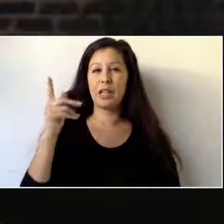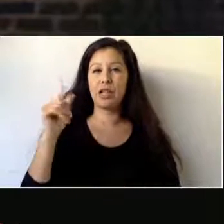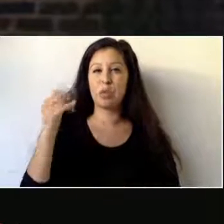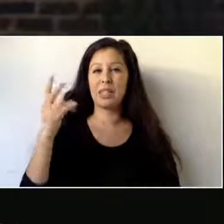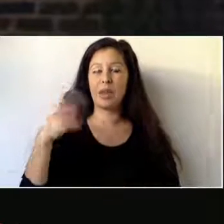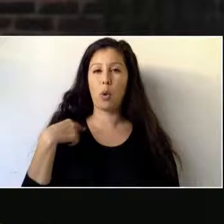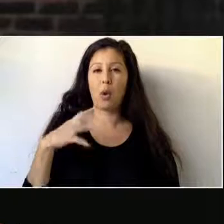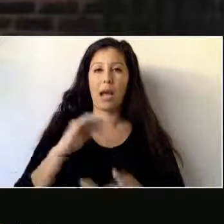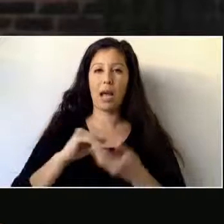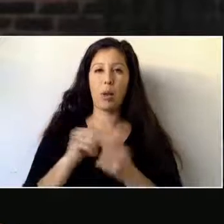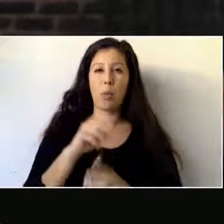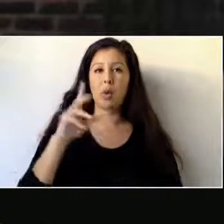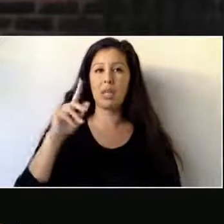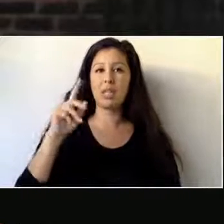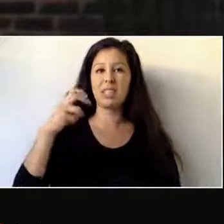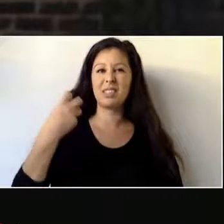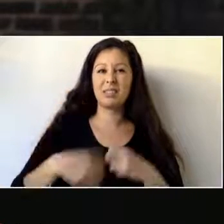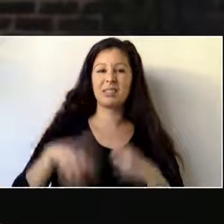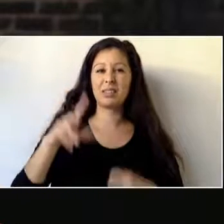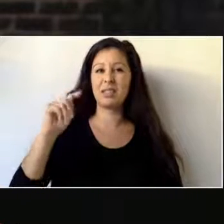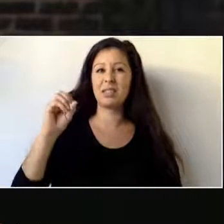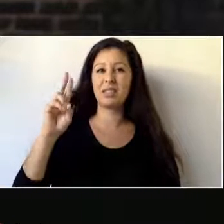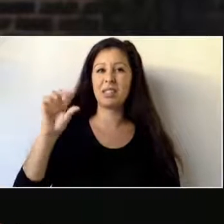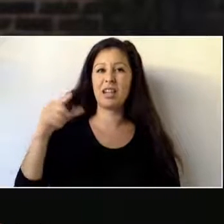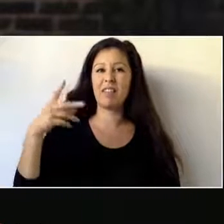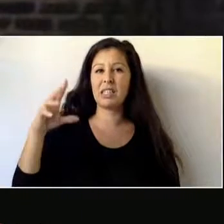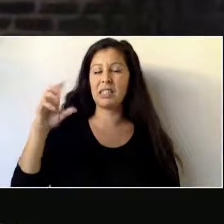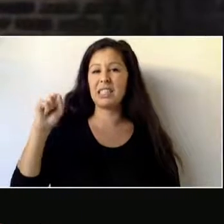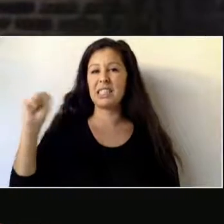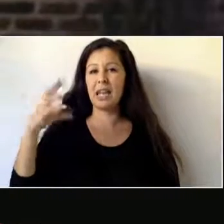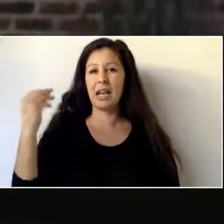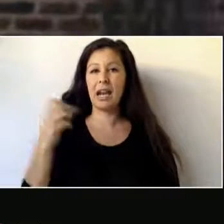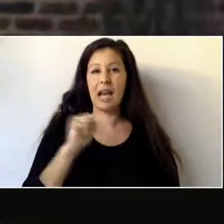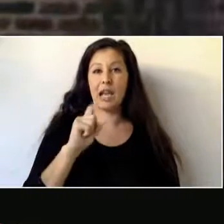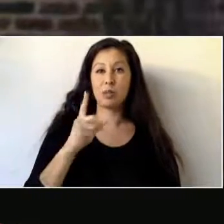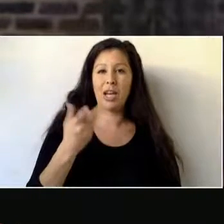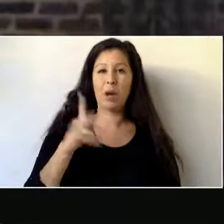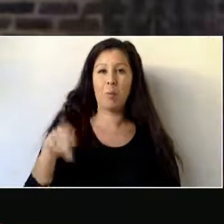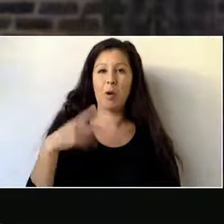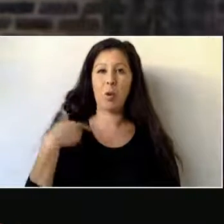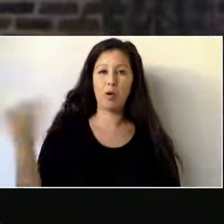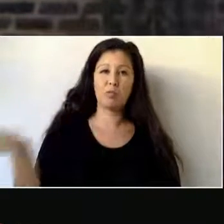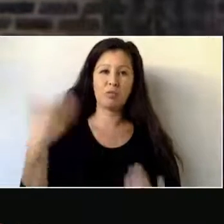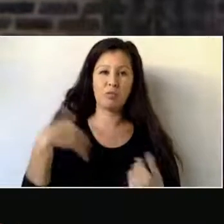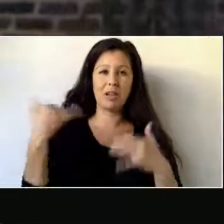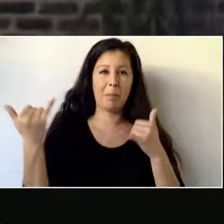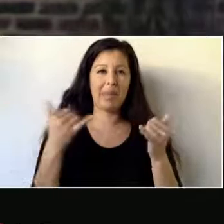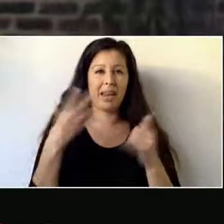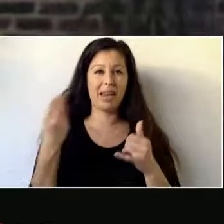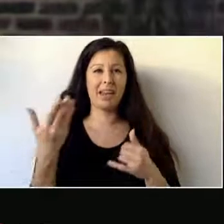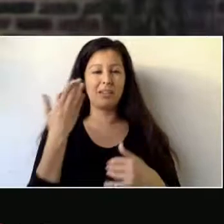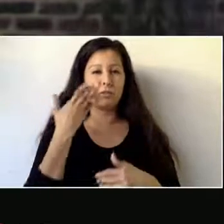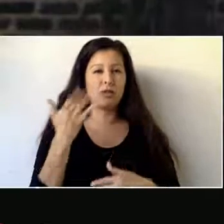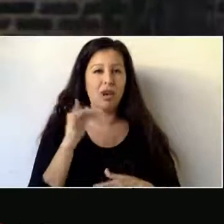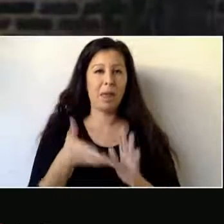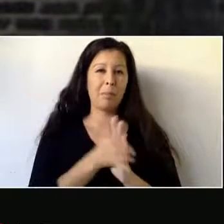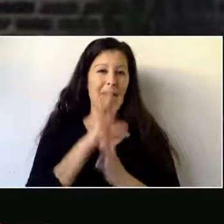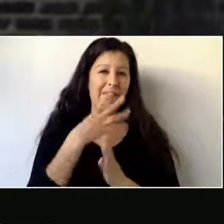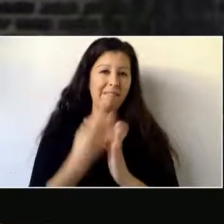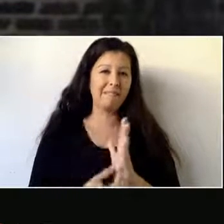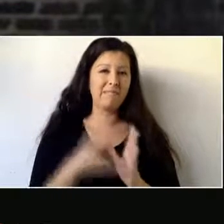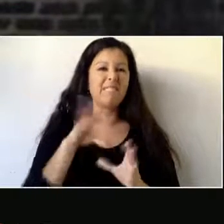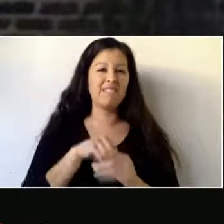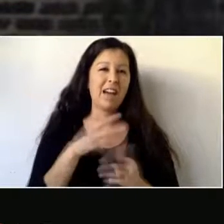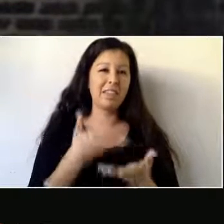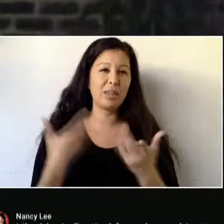with TUF in Seattle and then S1 Portland. So we brought you guys all up here to play and to kind of just like, you know, get involved with the